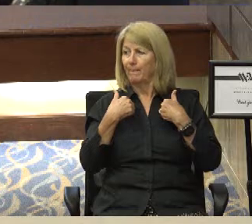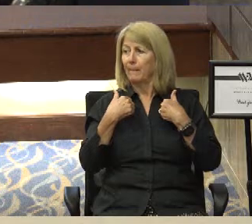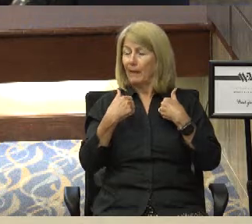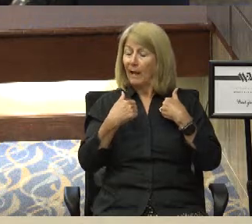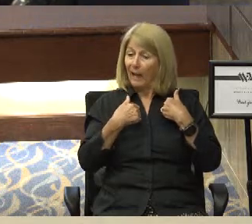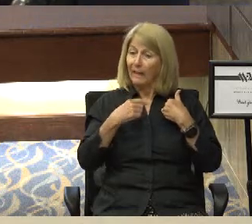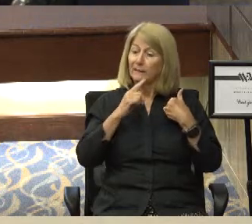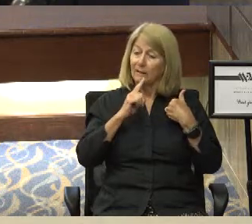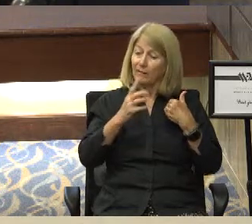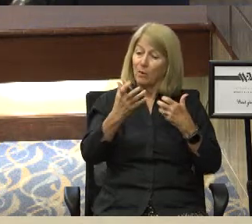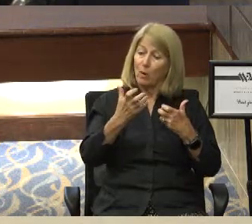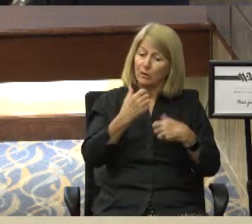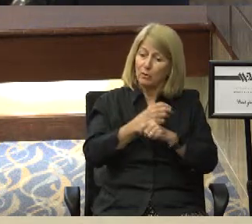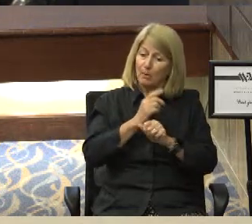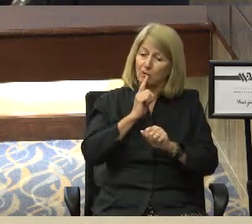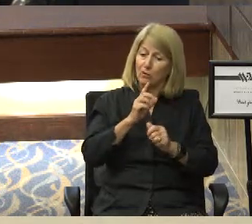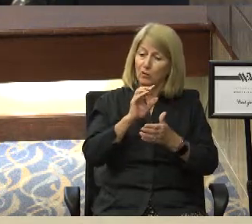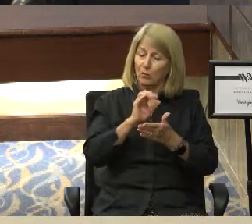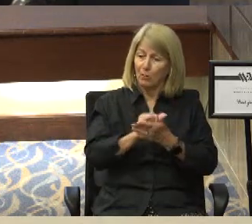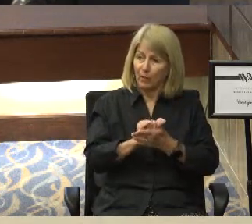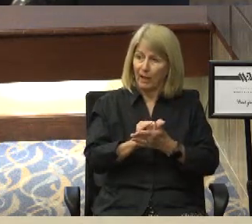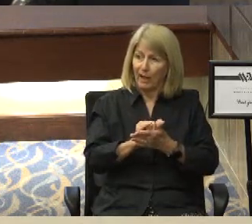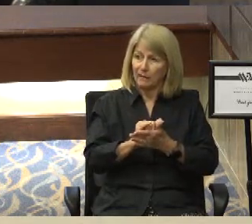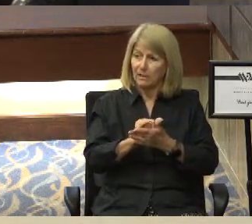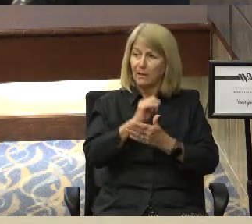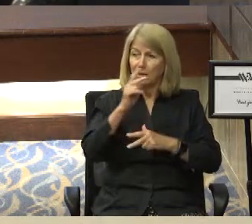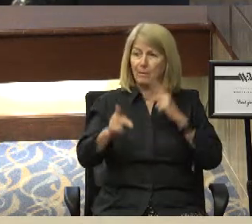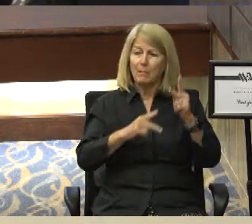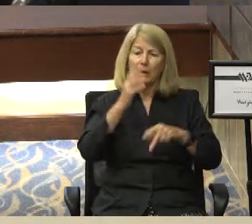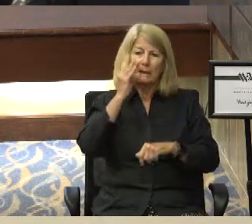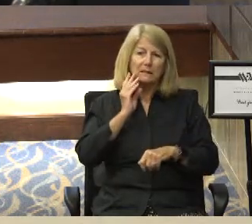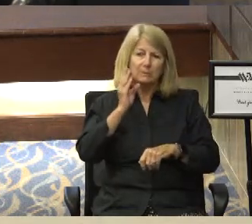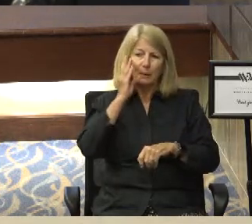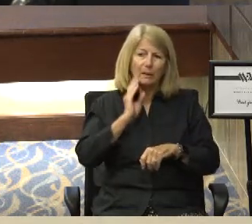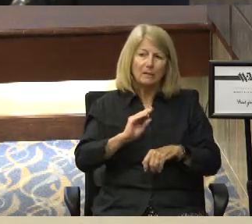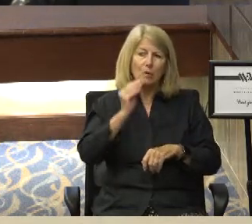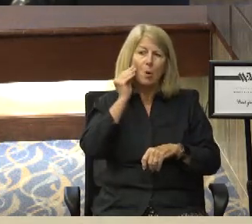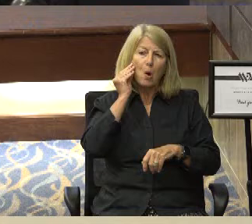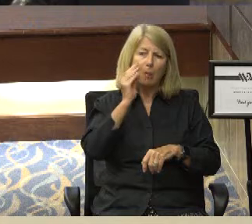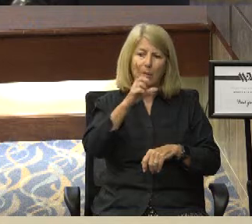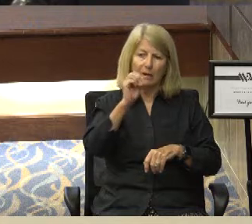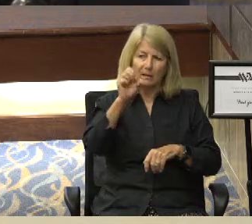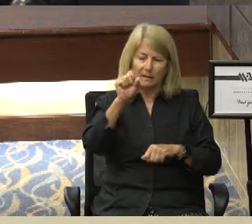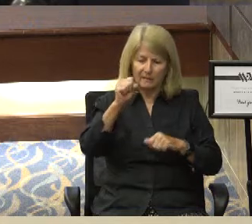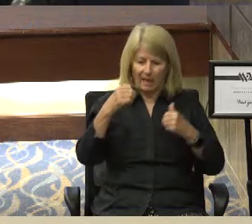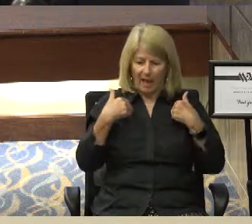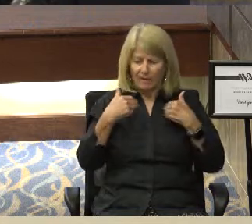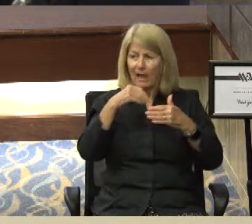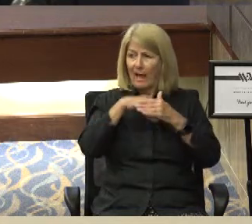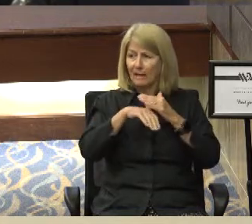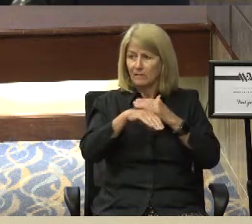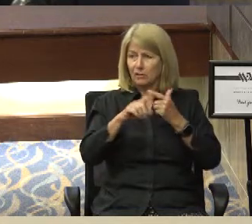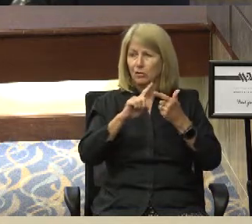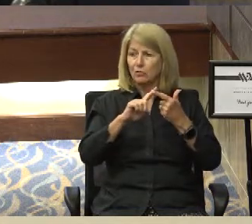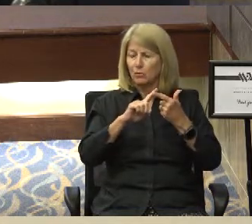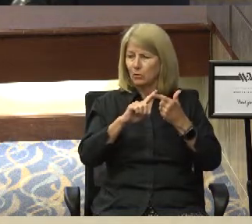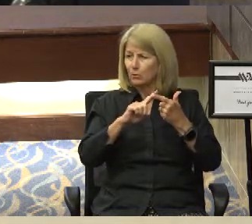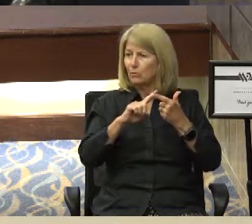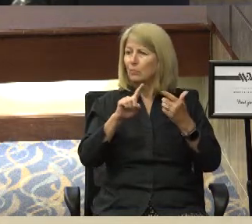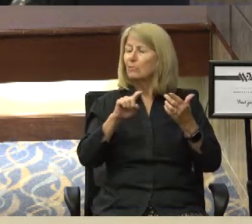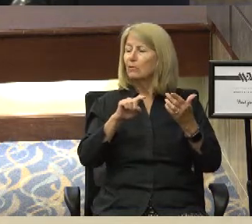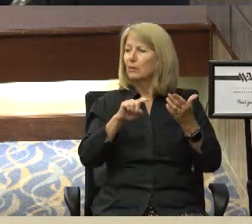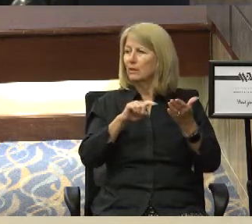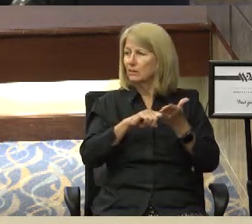definitely want to ensure that our residents experiencing homelessness have access to good services in this community and have a voice. But on this